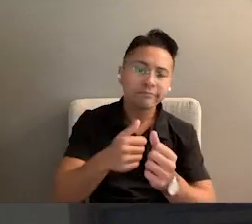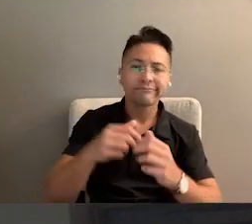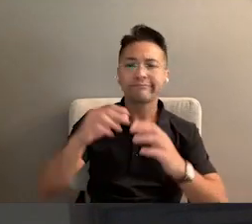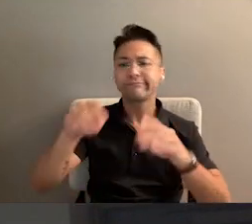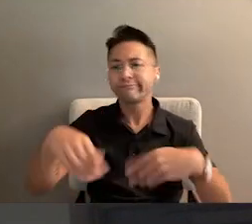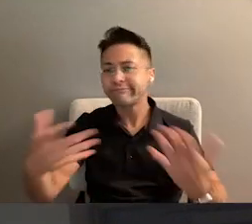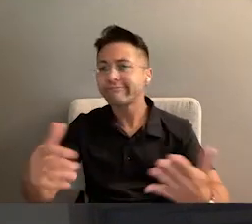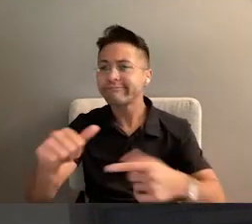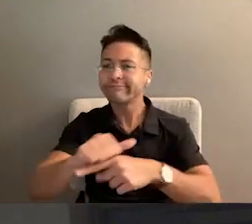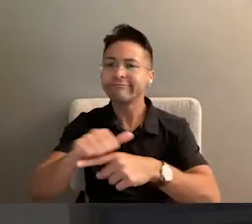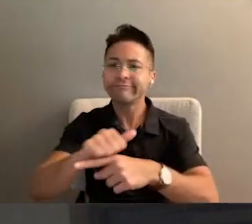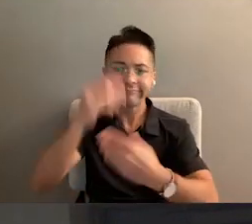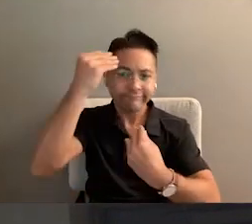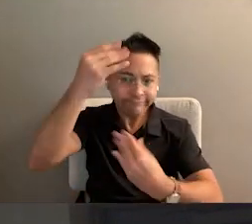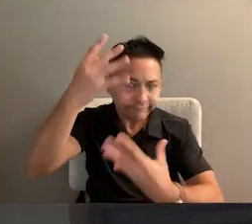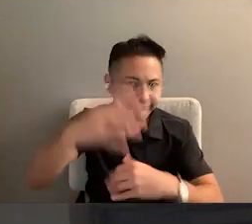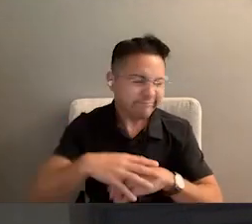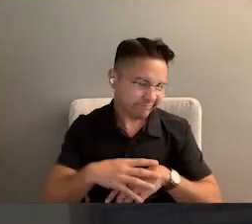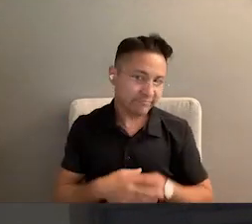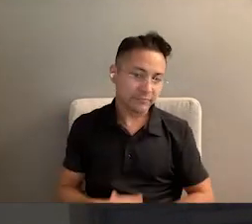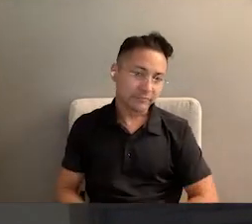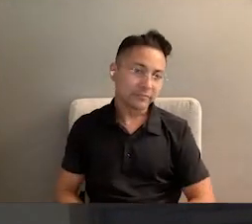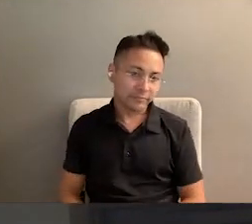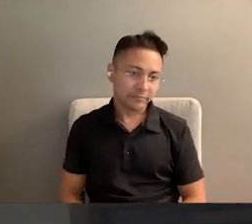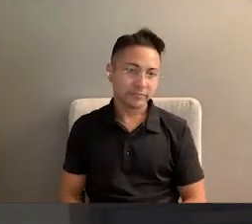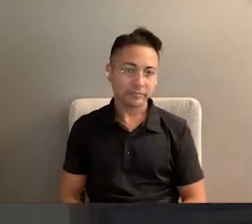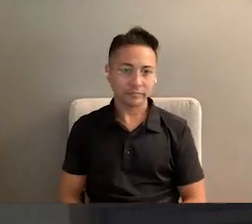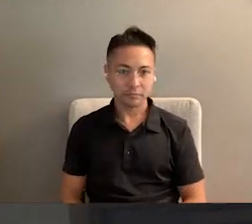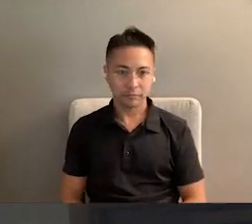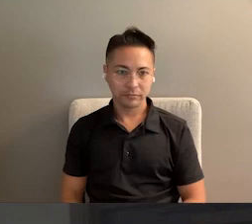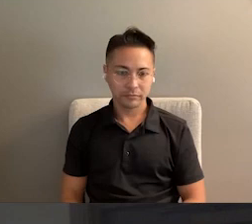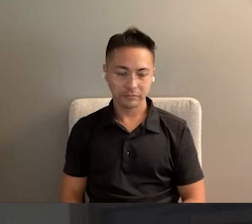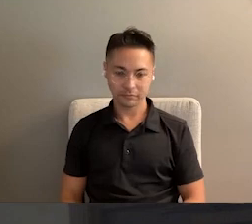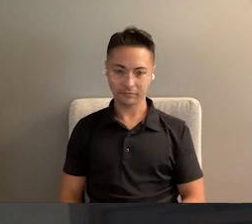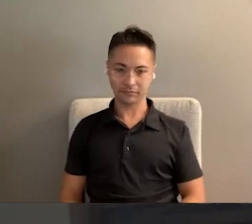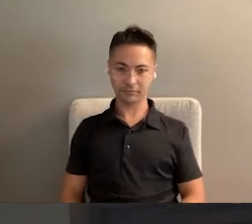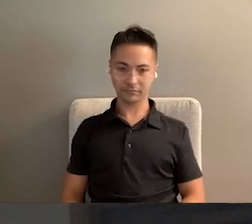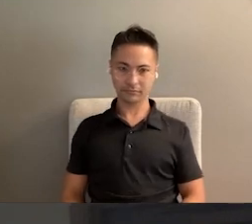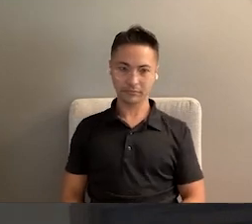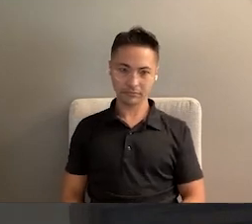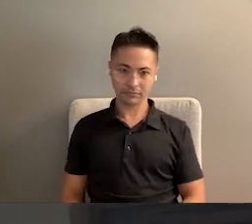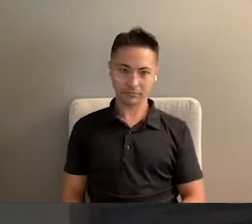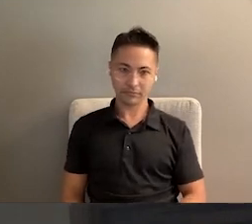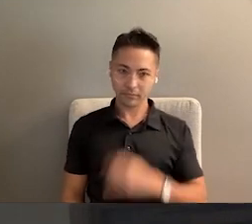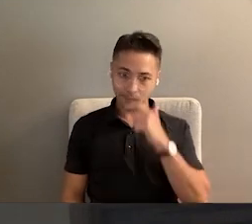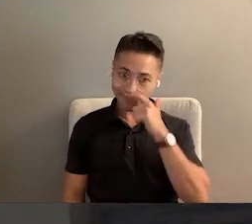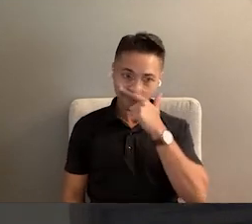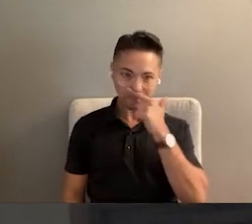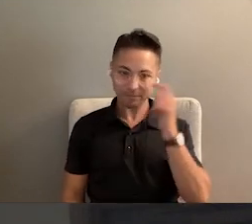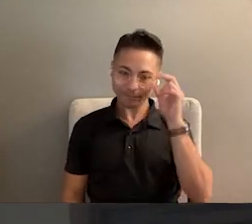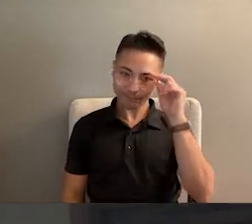And then we also develop and update the training materials, right? We provide the training, we update all those materials.